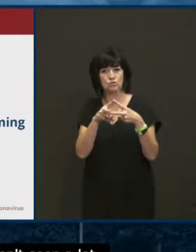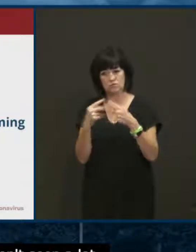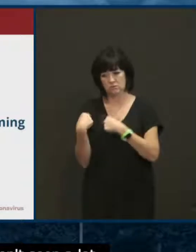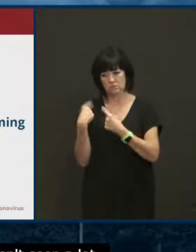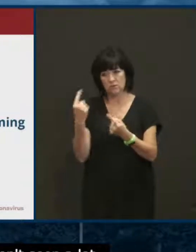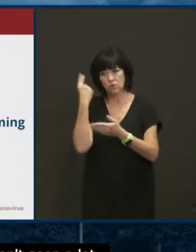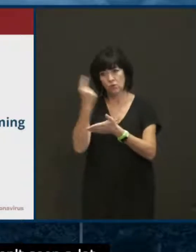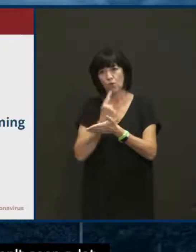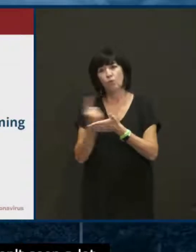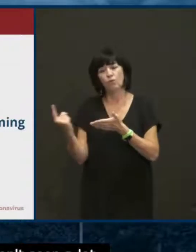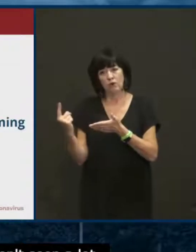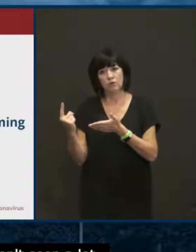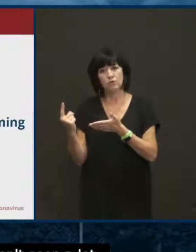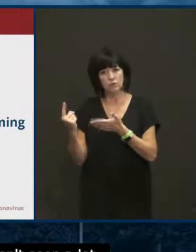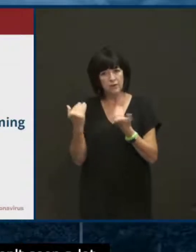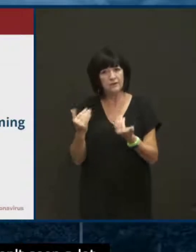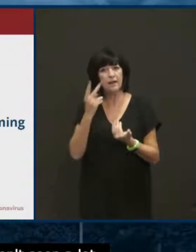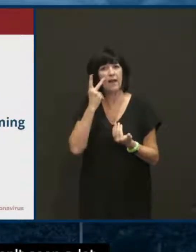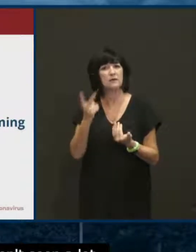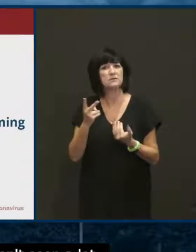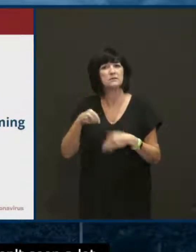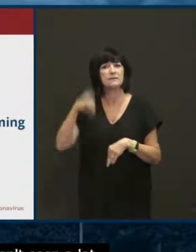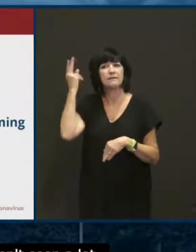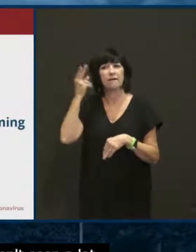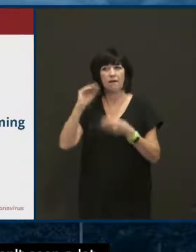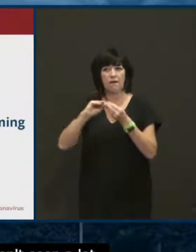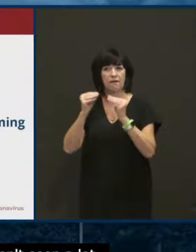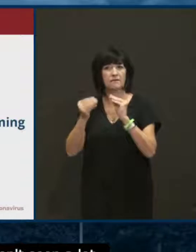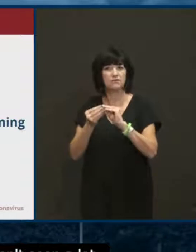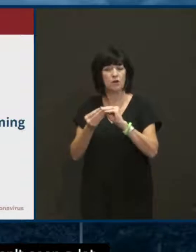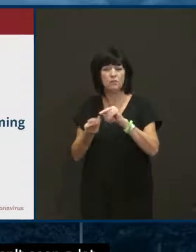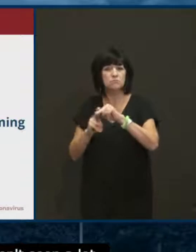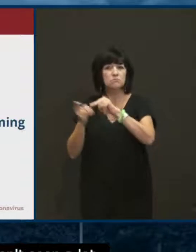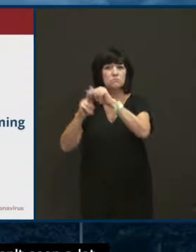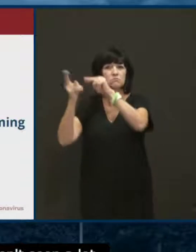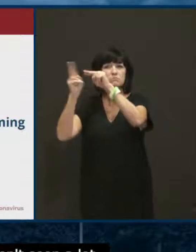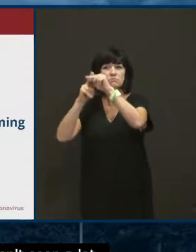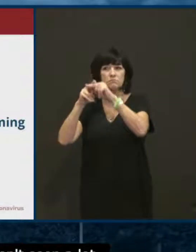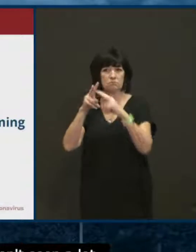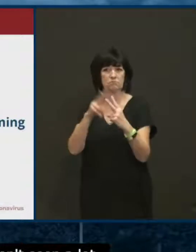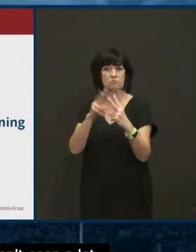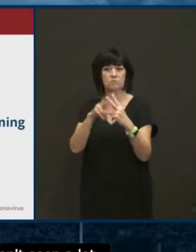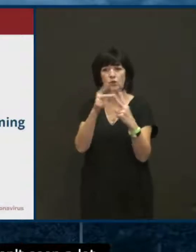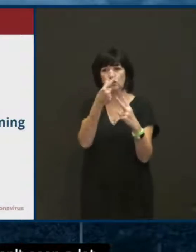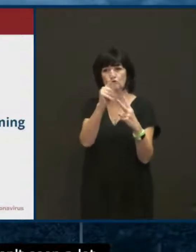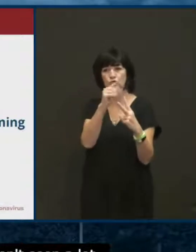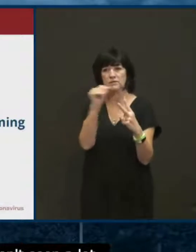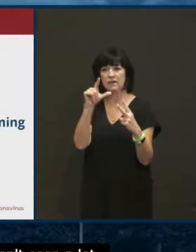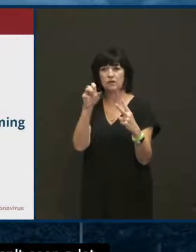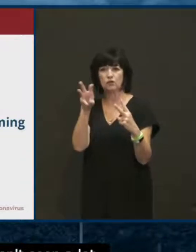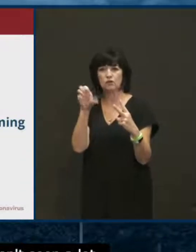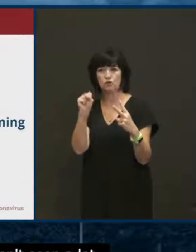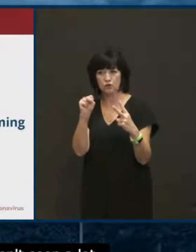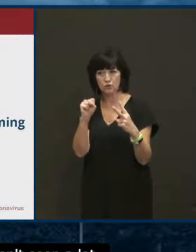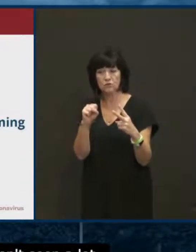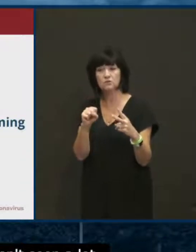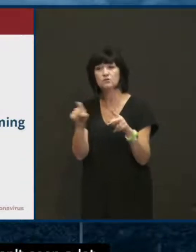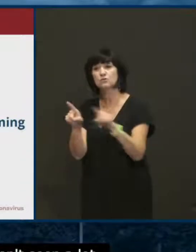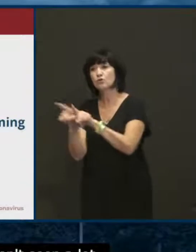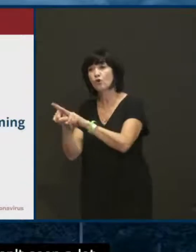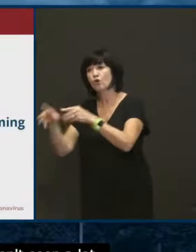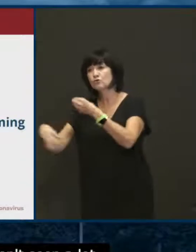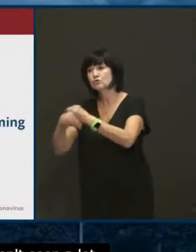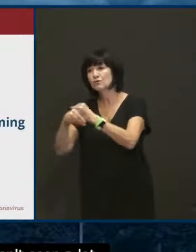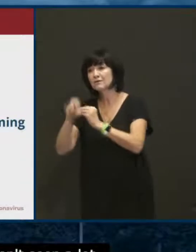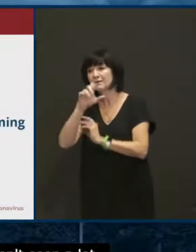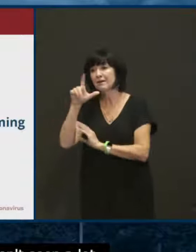we saw some of our higher changes in case rates, as well as Ellendale, Camden,